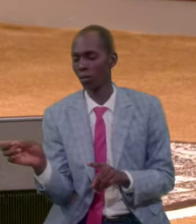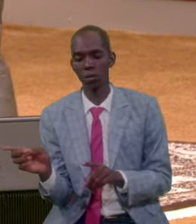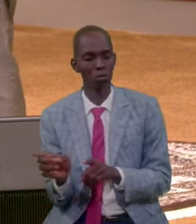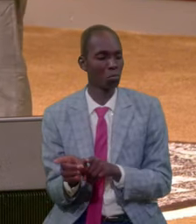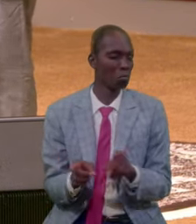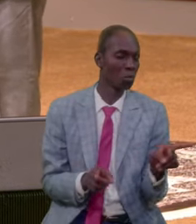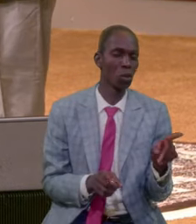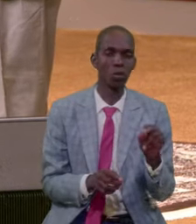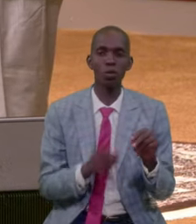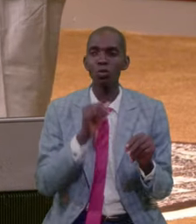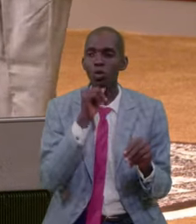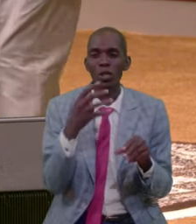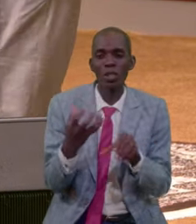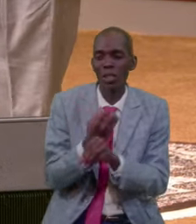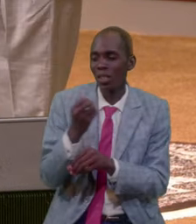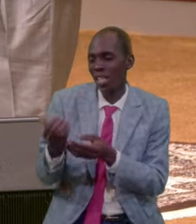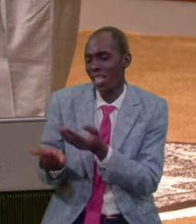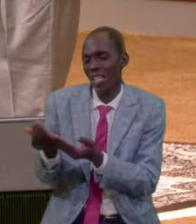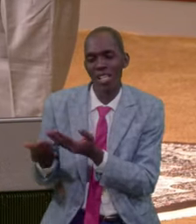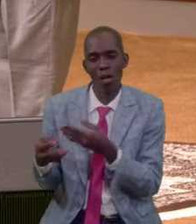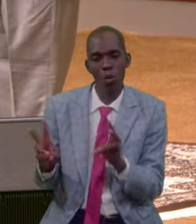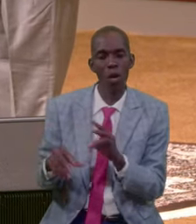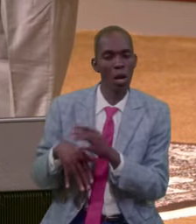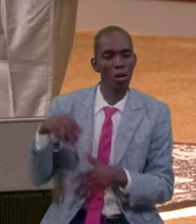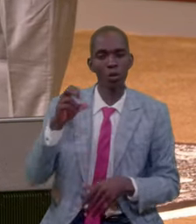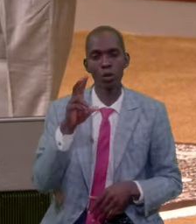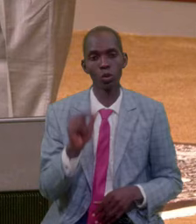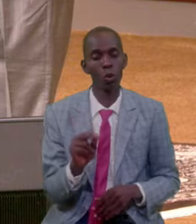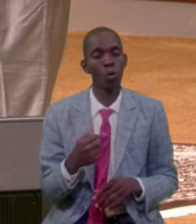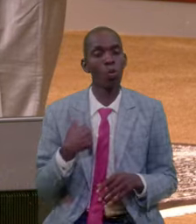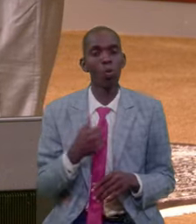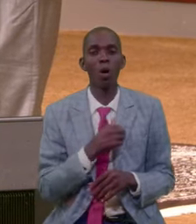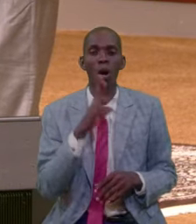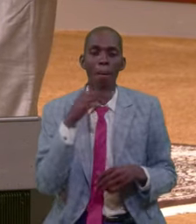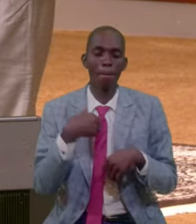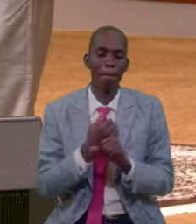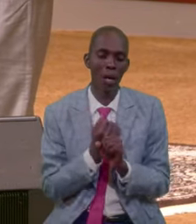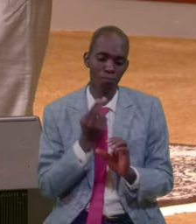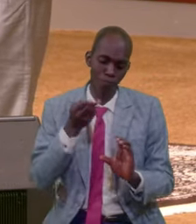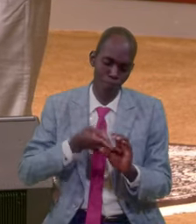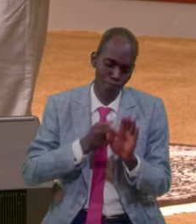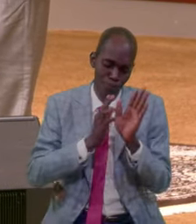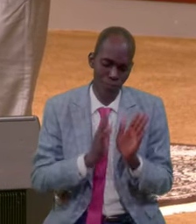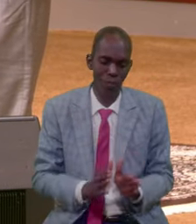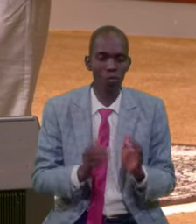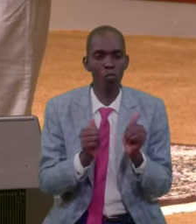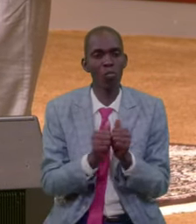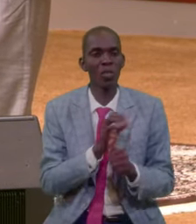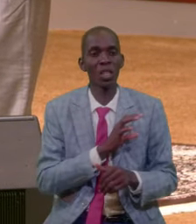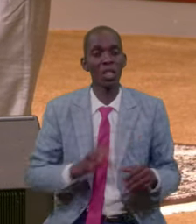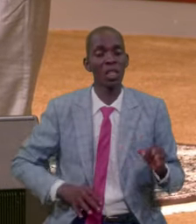things might be easier. But it says we're made partakers of Christ if we hold